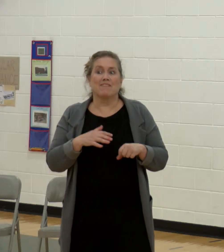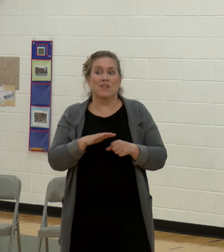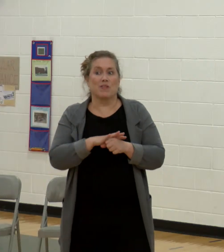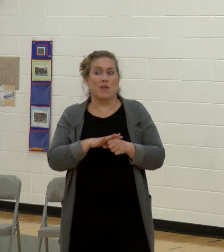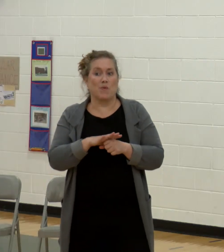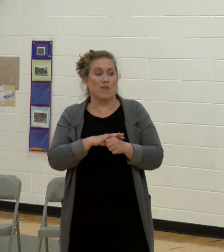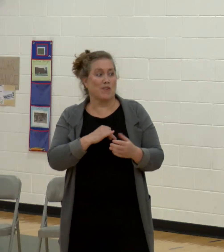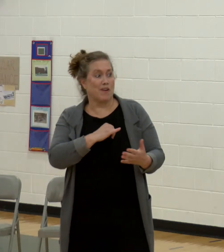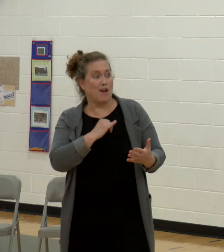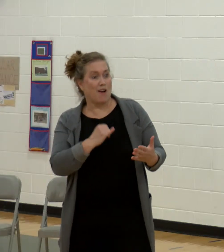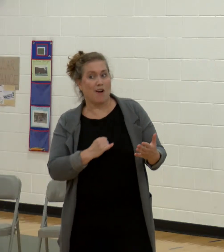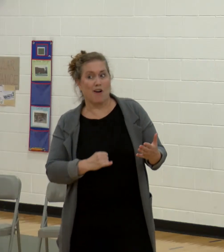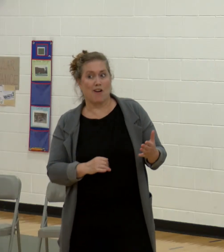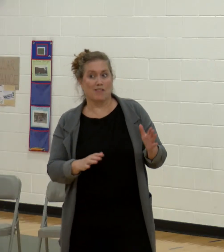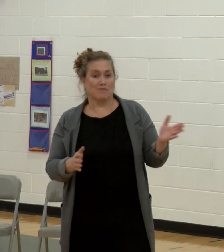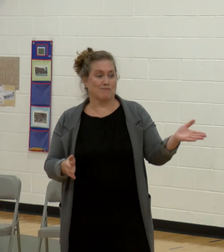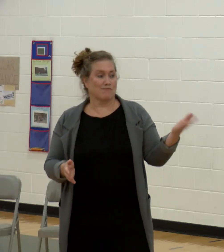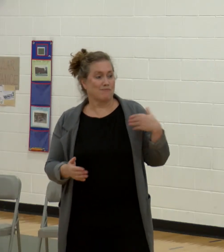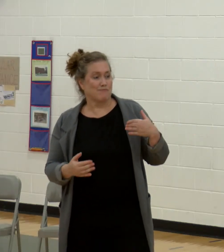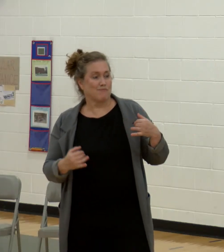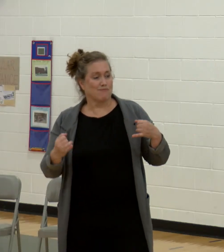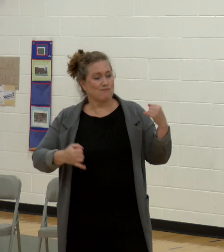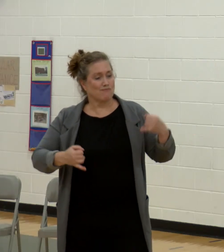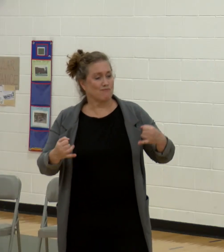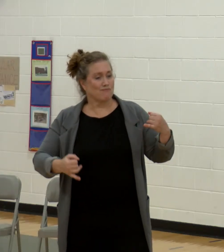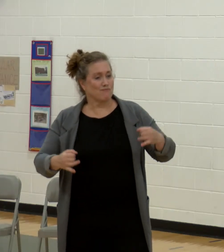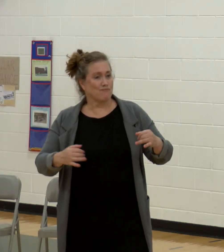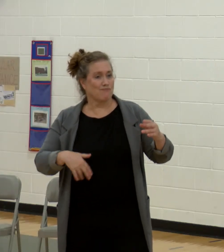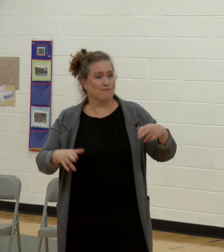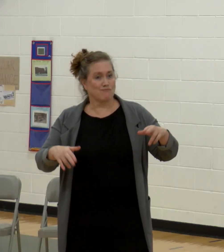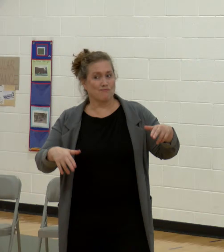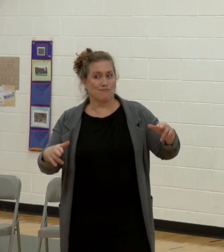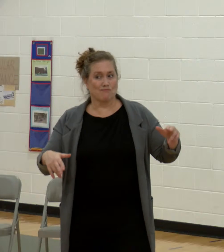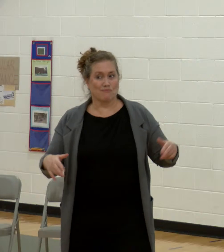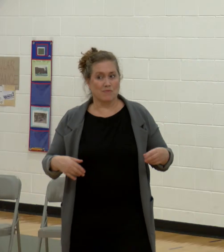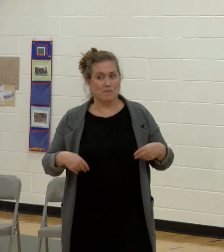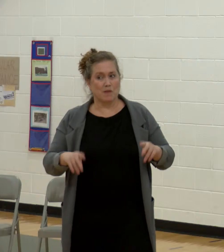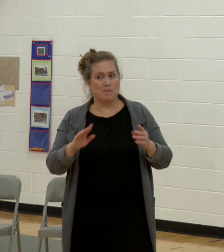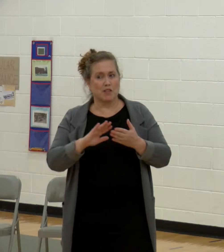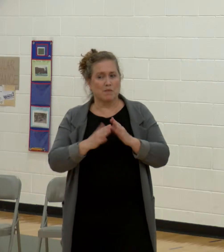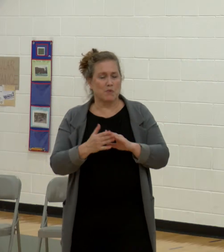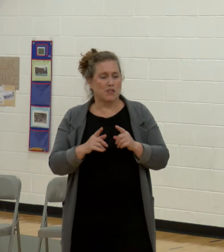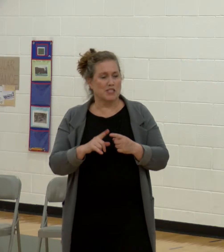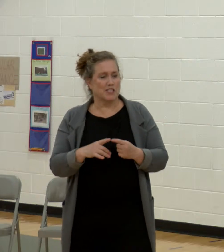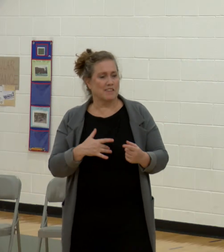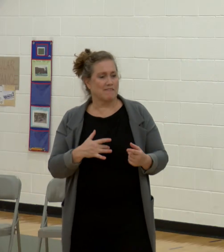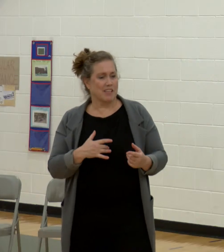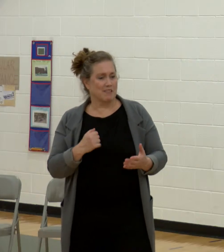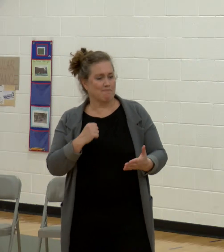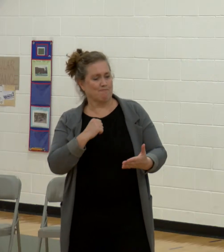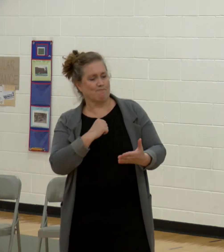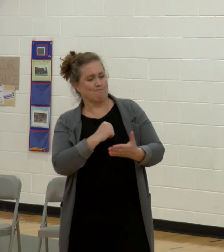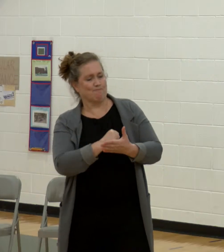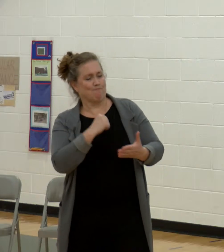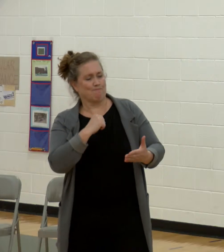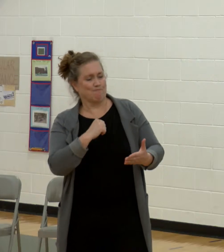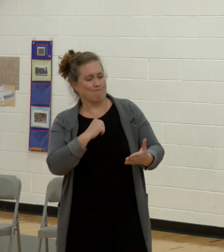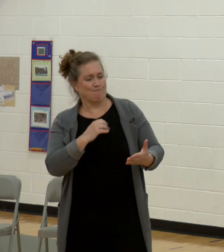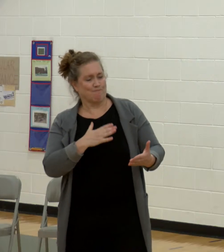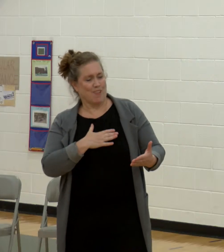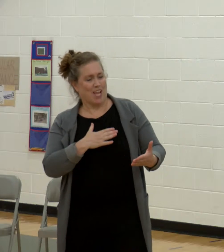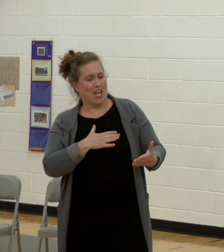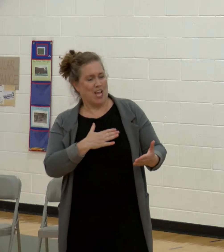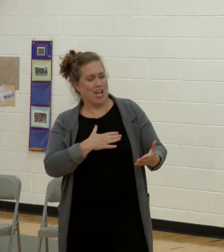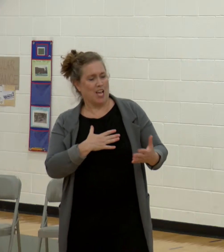those pedestrian areas that would allow the community to have a little bit more of a sense of ownership of this park. I really like that